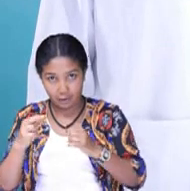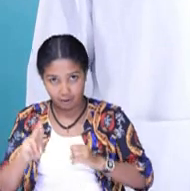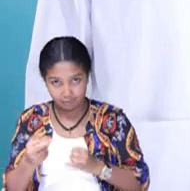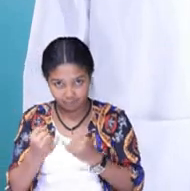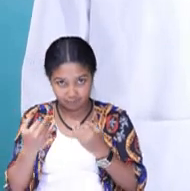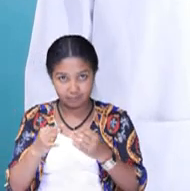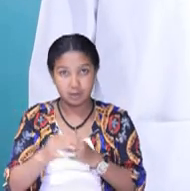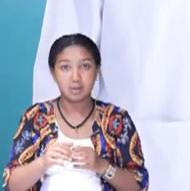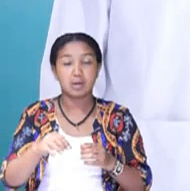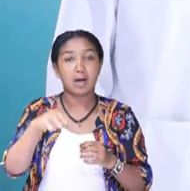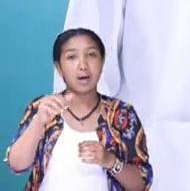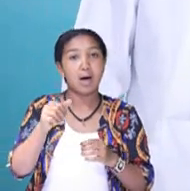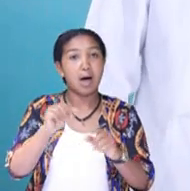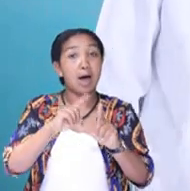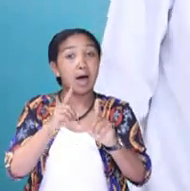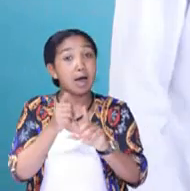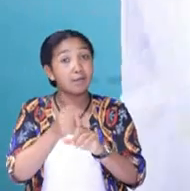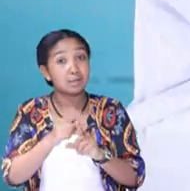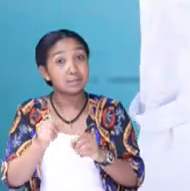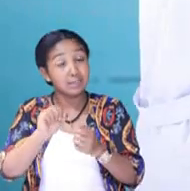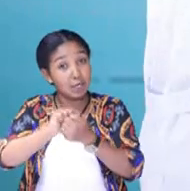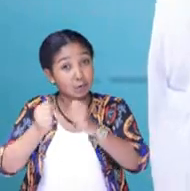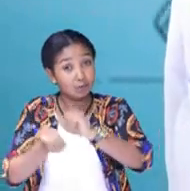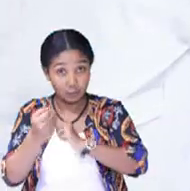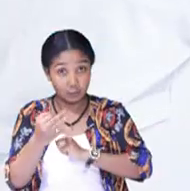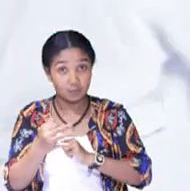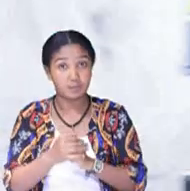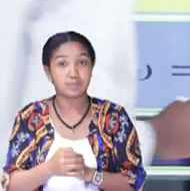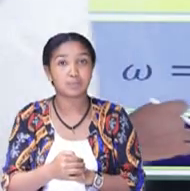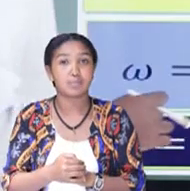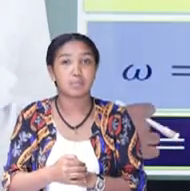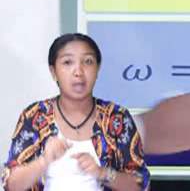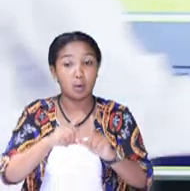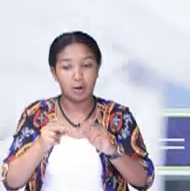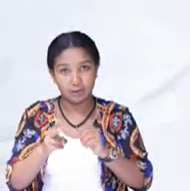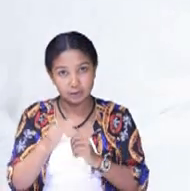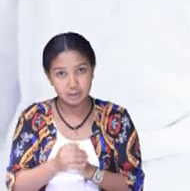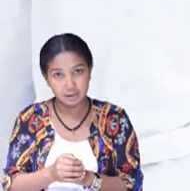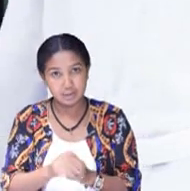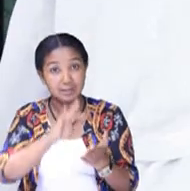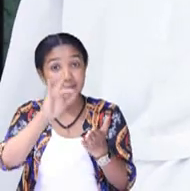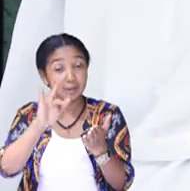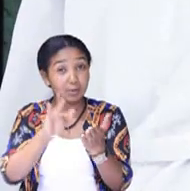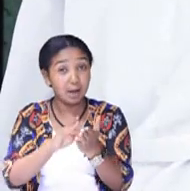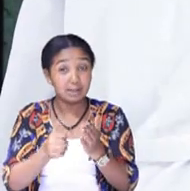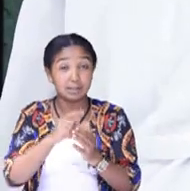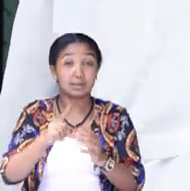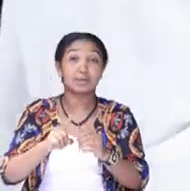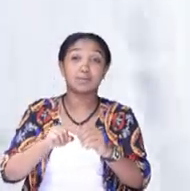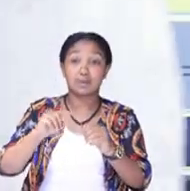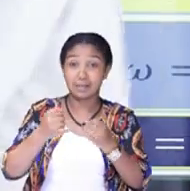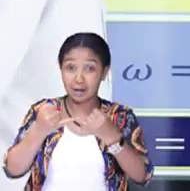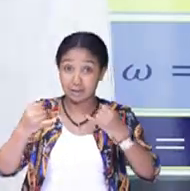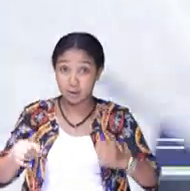have defined alpha as the rate of change of angular velocity. Centripetal acceleration as the